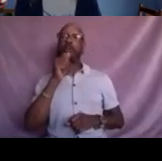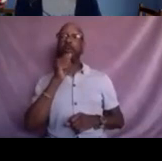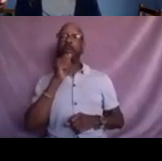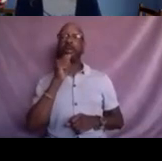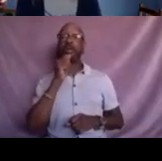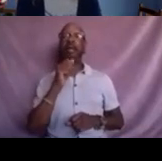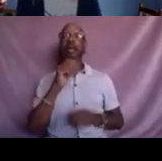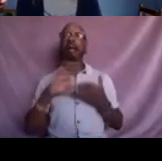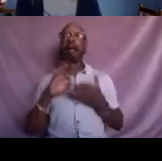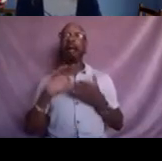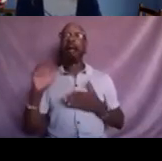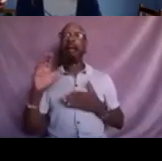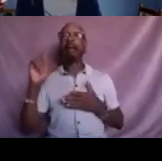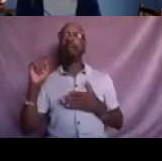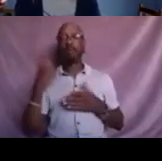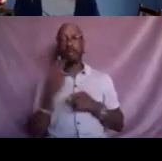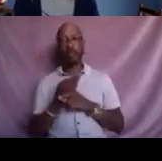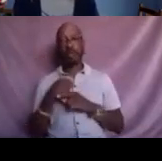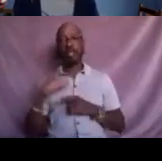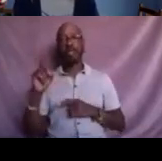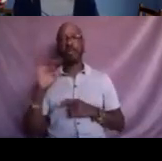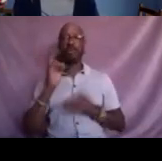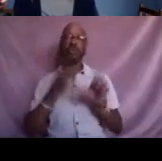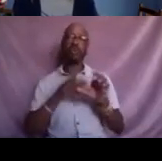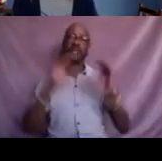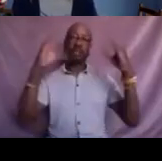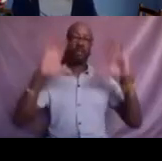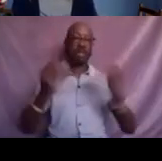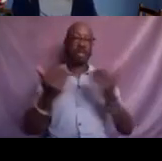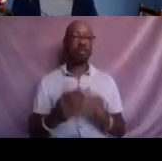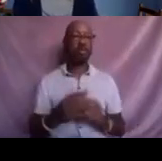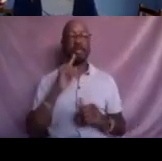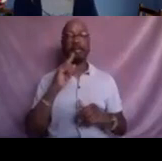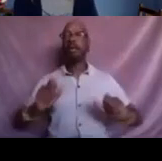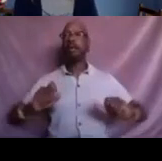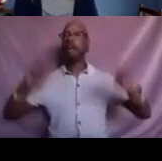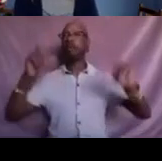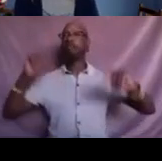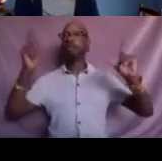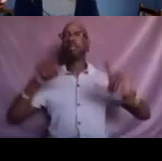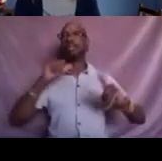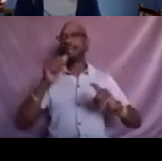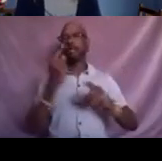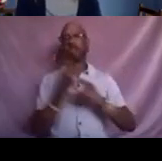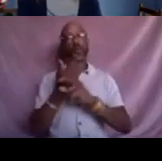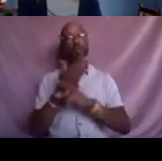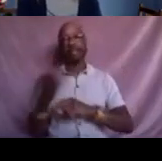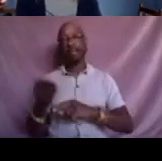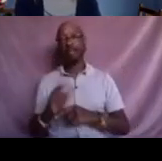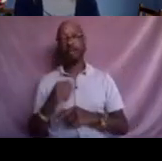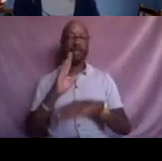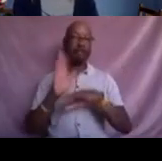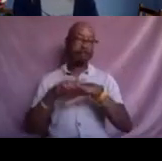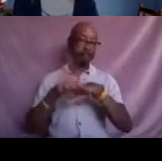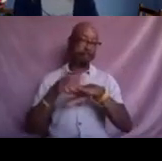use a class code to join a teacher's classroom and post nefarious, inappropriate things in there. So just kind of a good thing to know